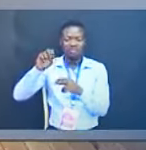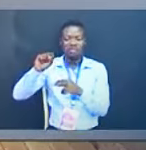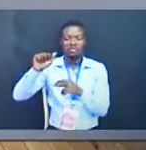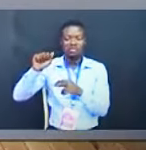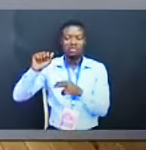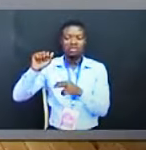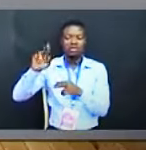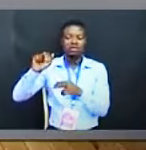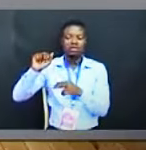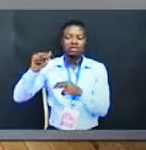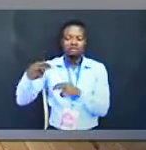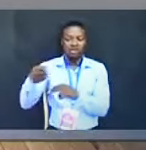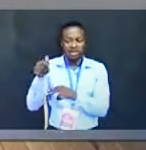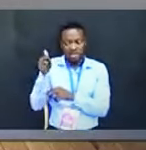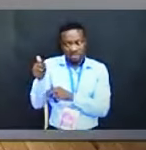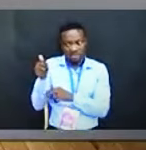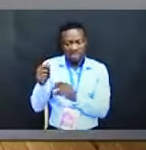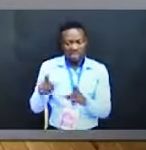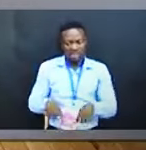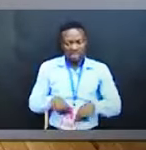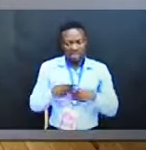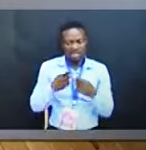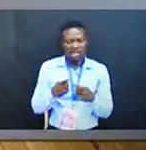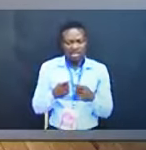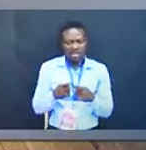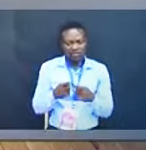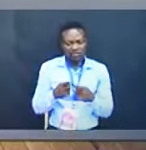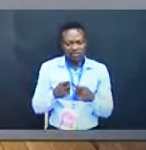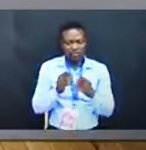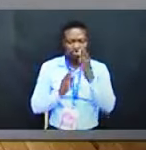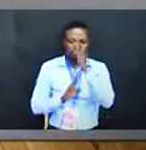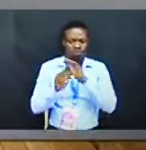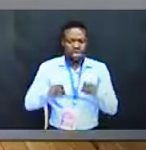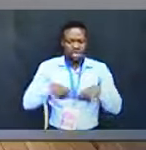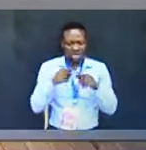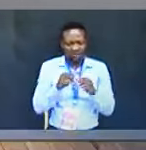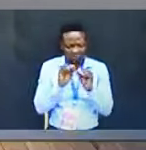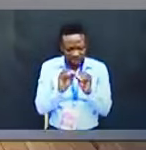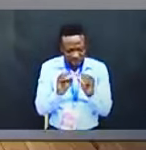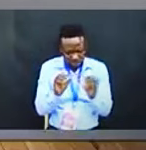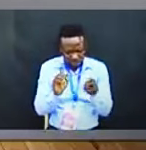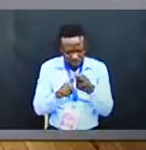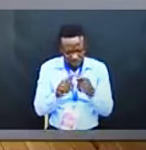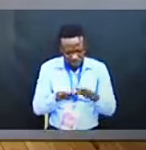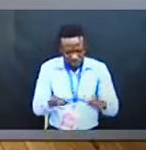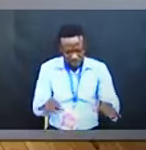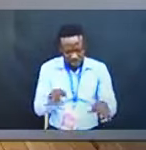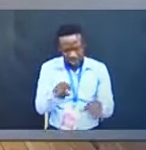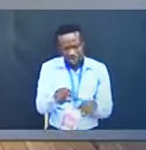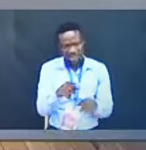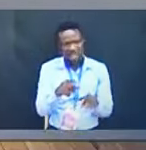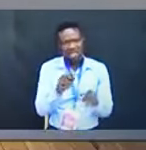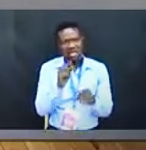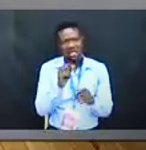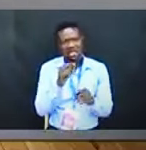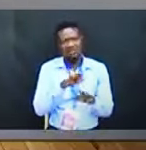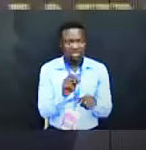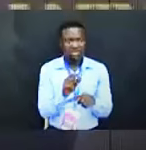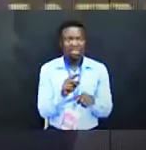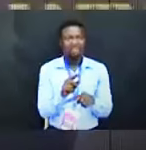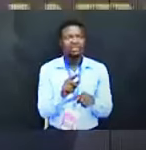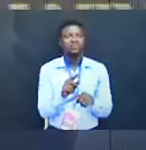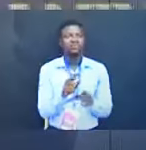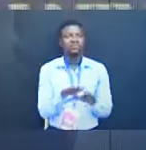godly legacy to their 11 children and future descendants. I'm saying 11 because